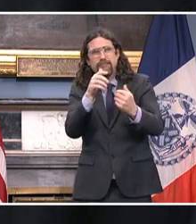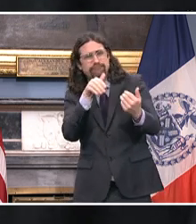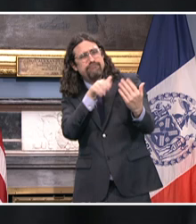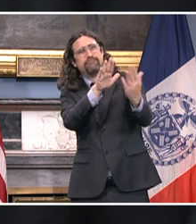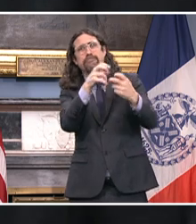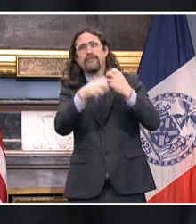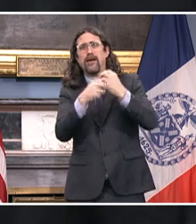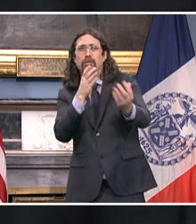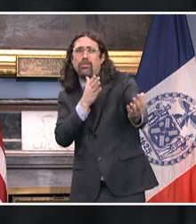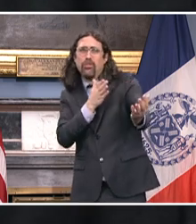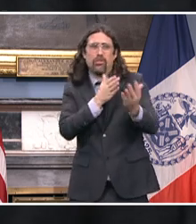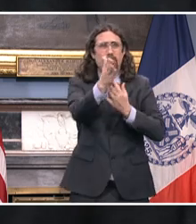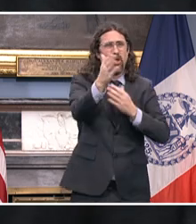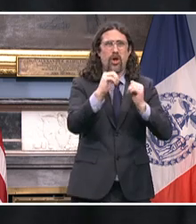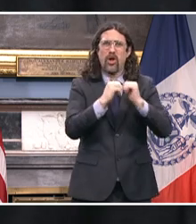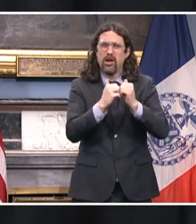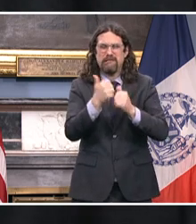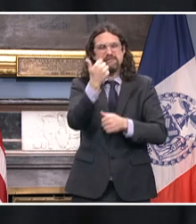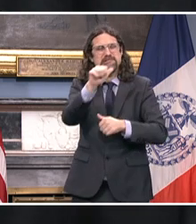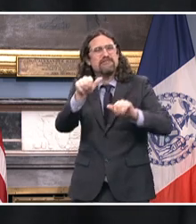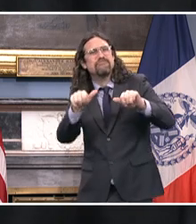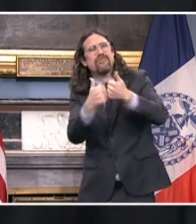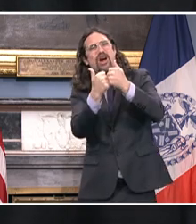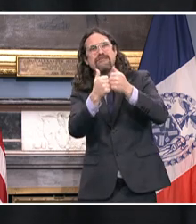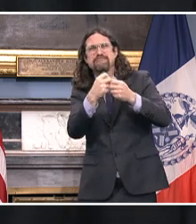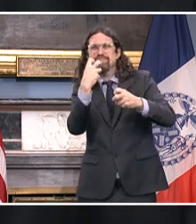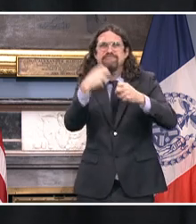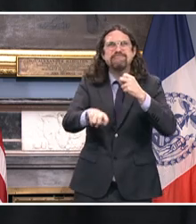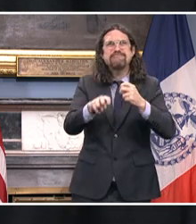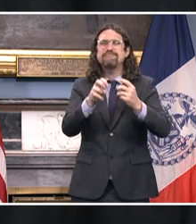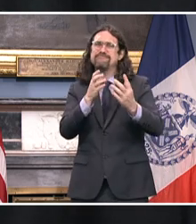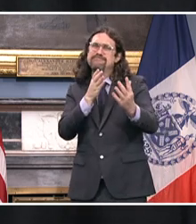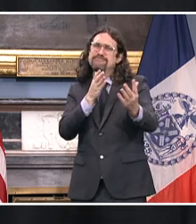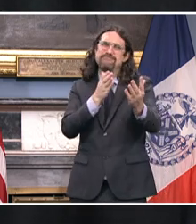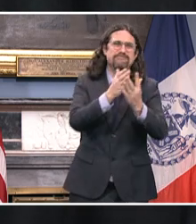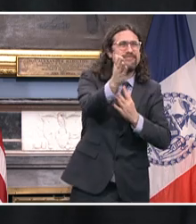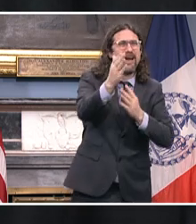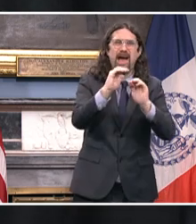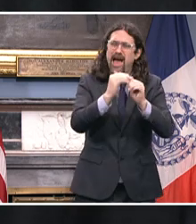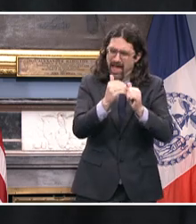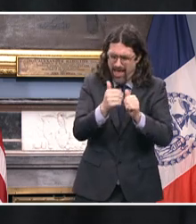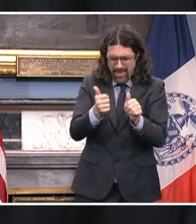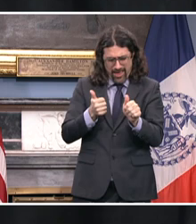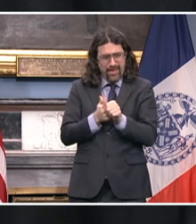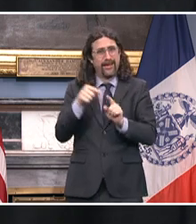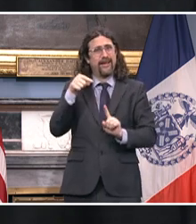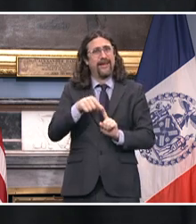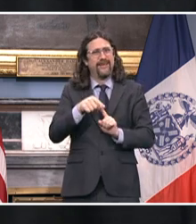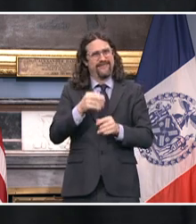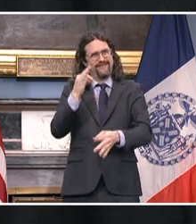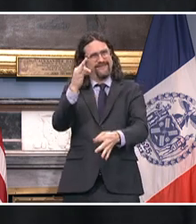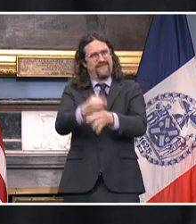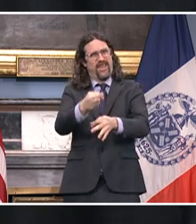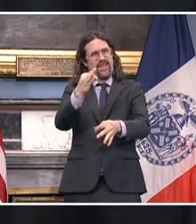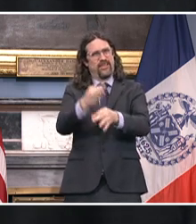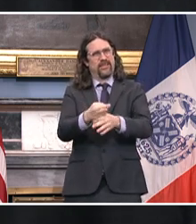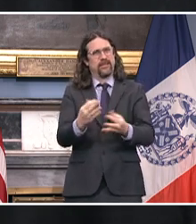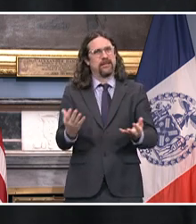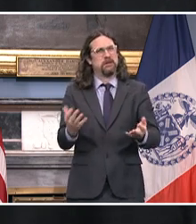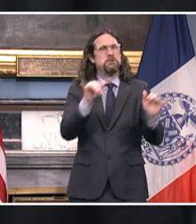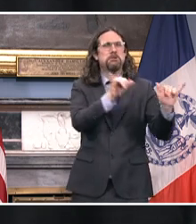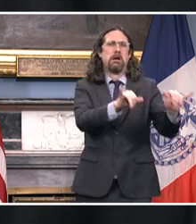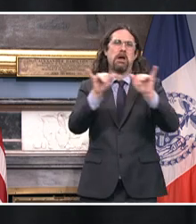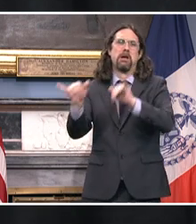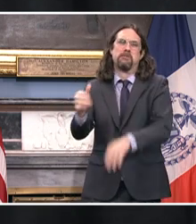challenges. And the message through all of our faiths is to love each other, to support each other, to